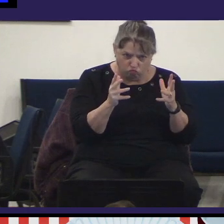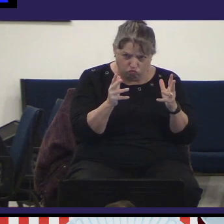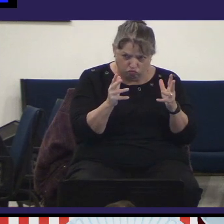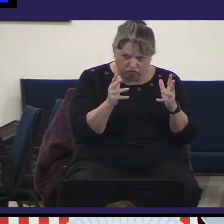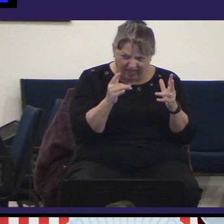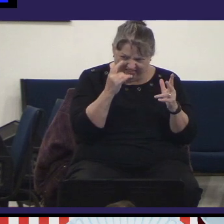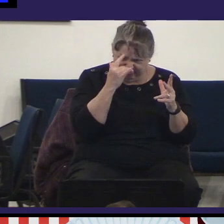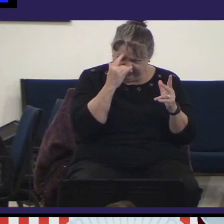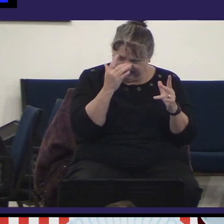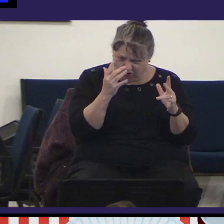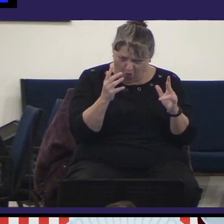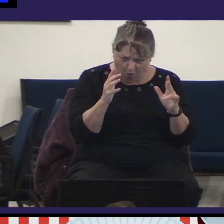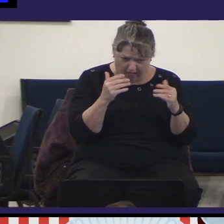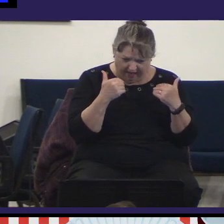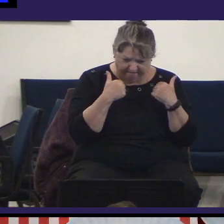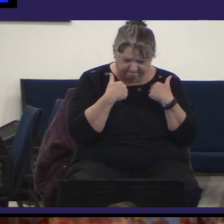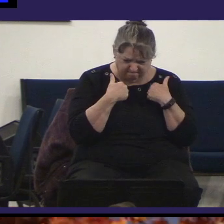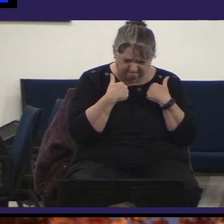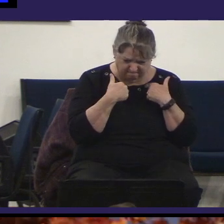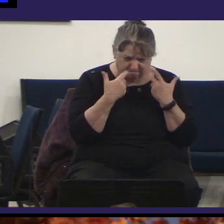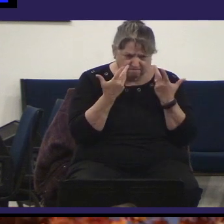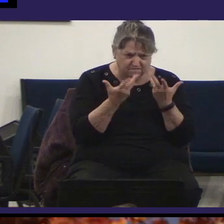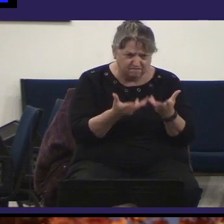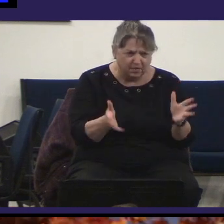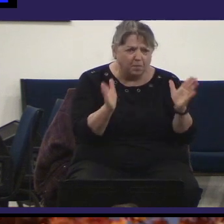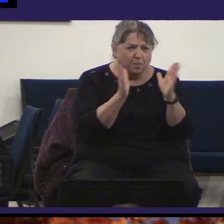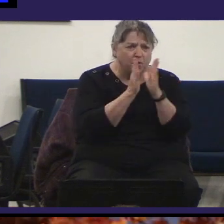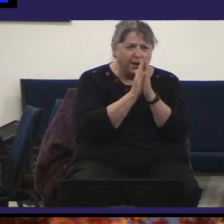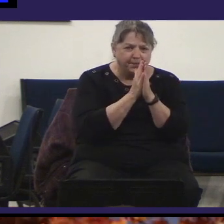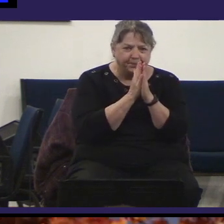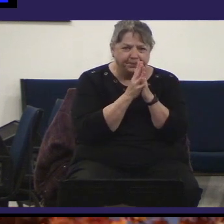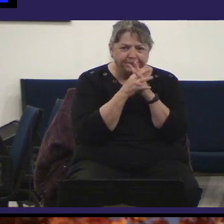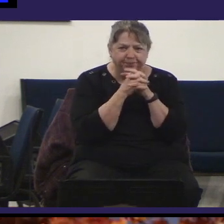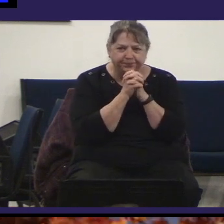about all I got right now. Let's go to prayer.